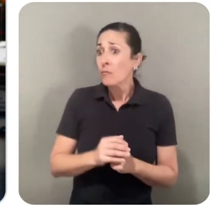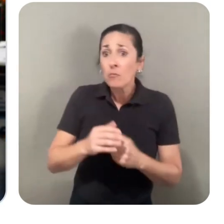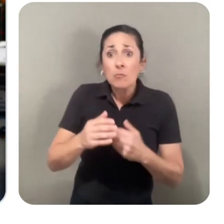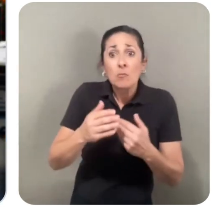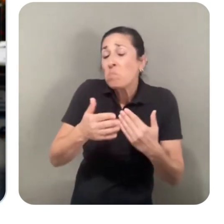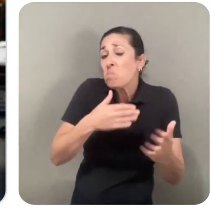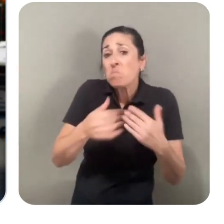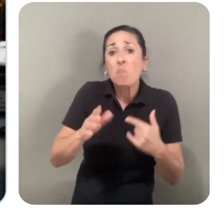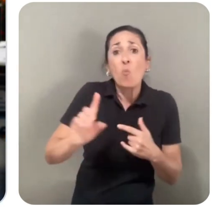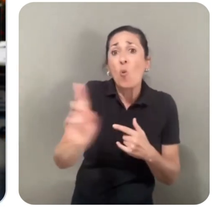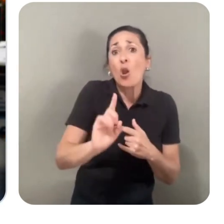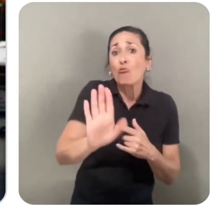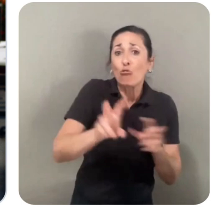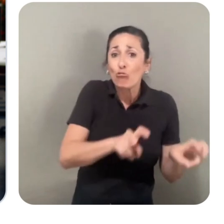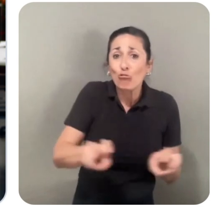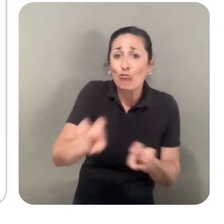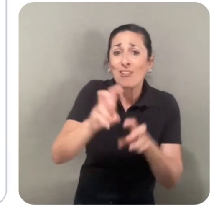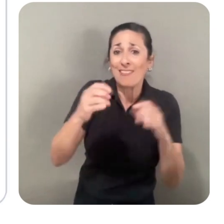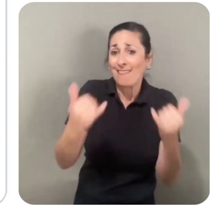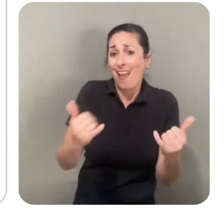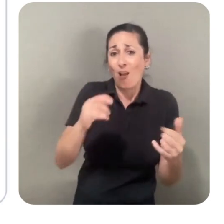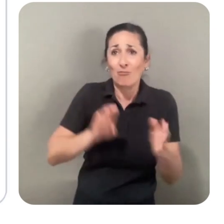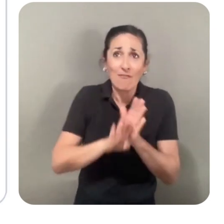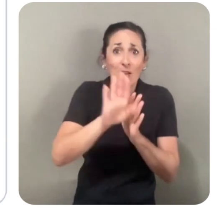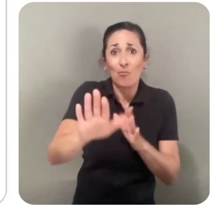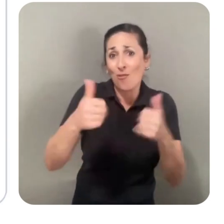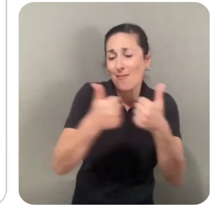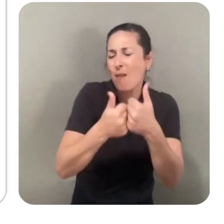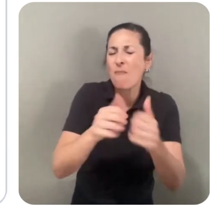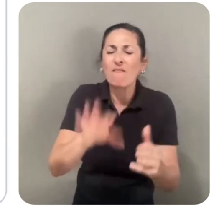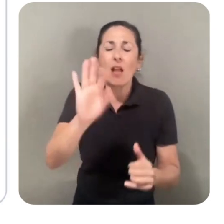your own game development journey, find your